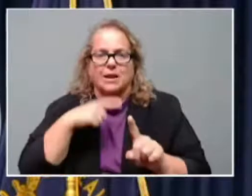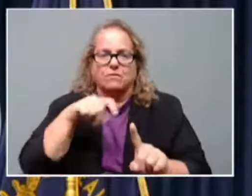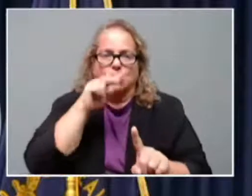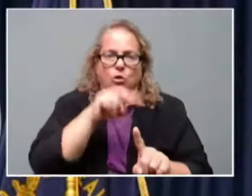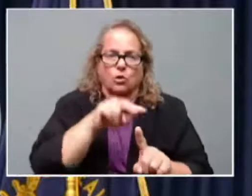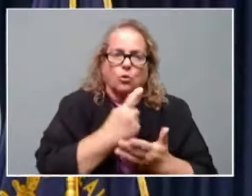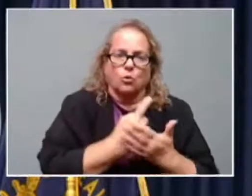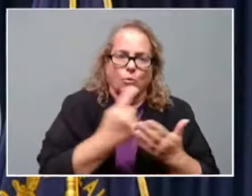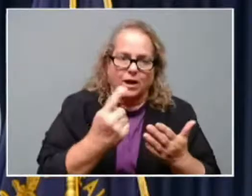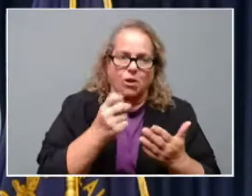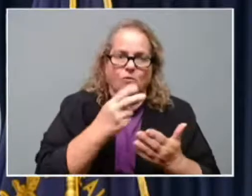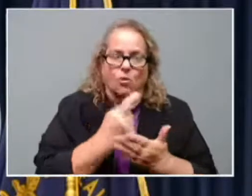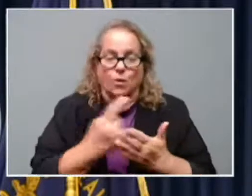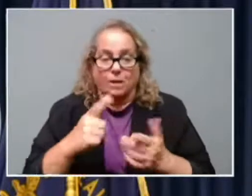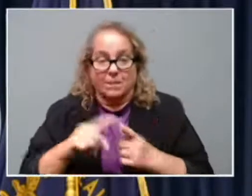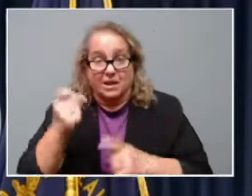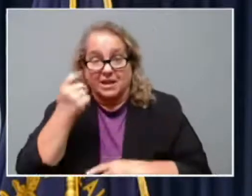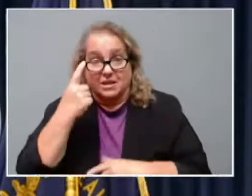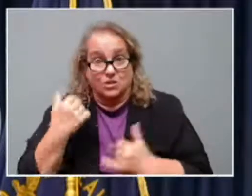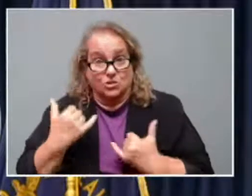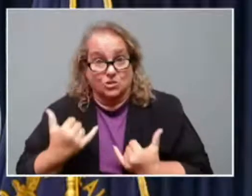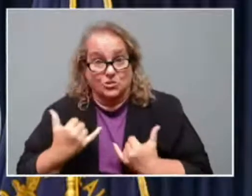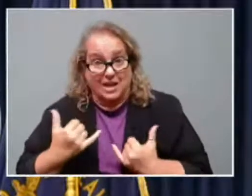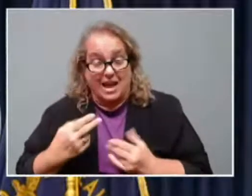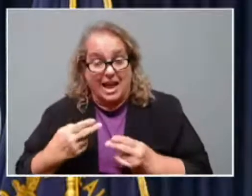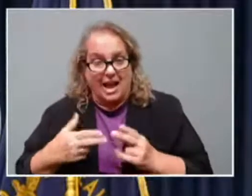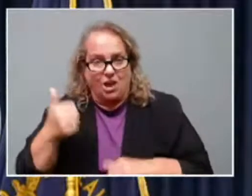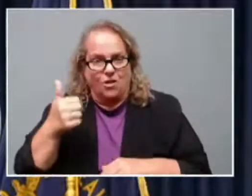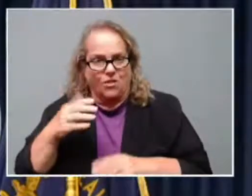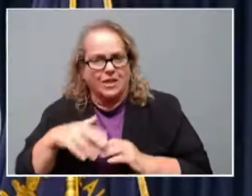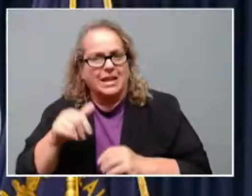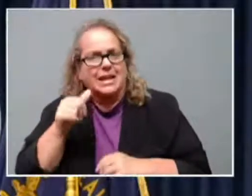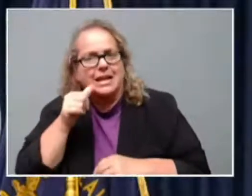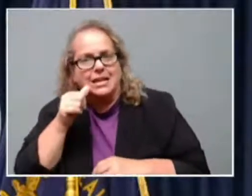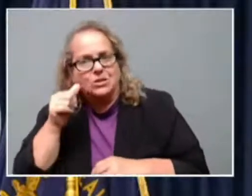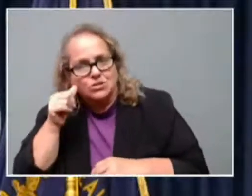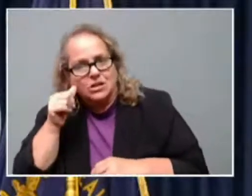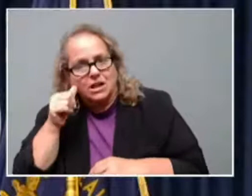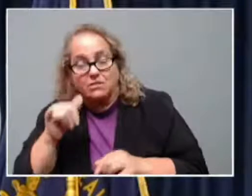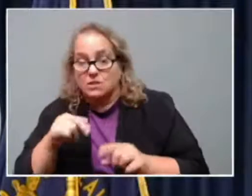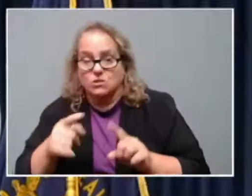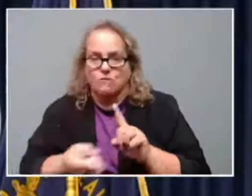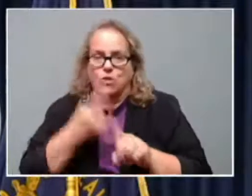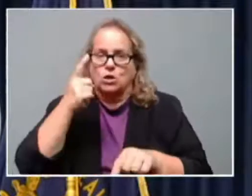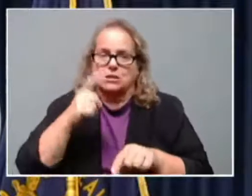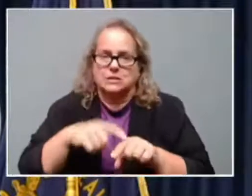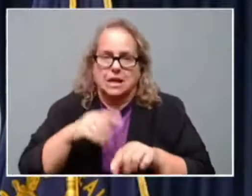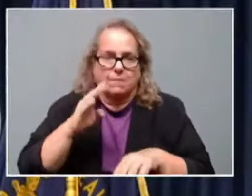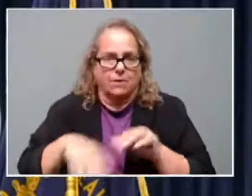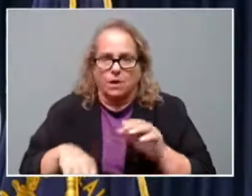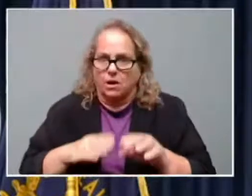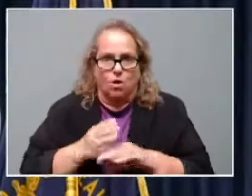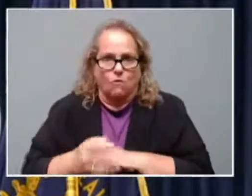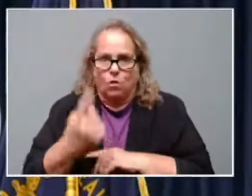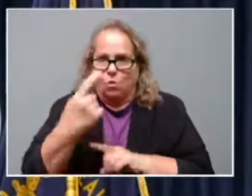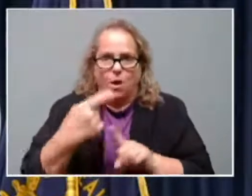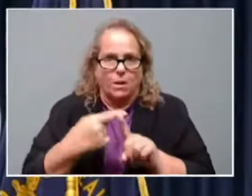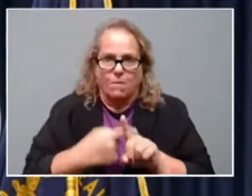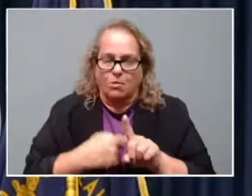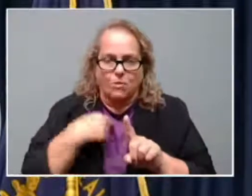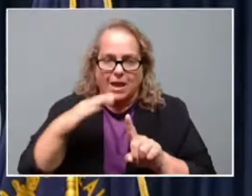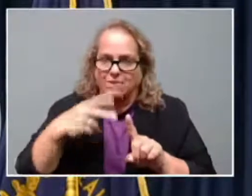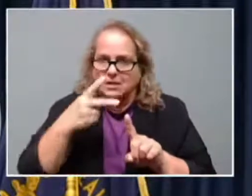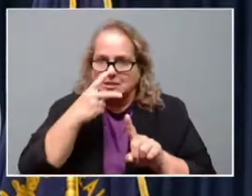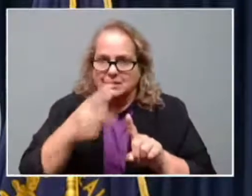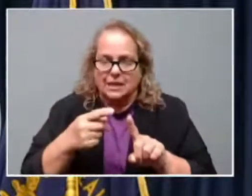than yesterday. And that is the first time in over a month that we haven't seen a drop every